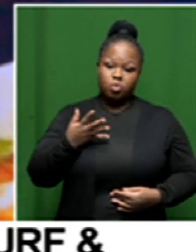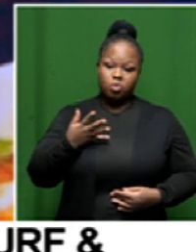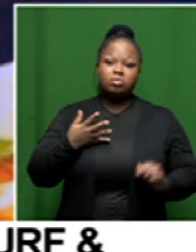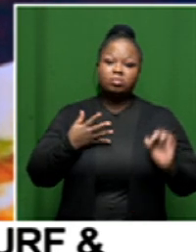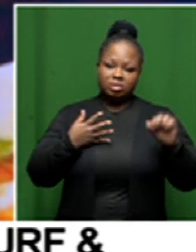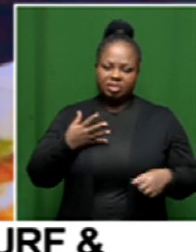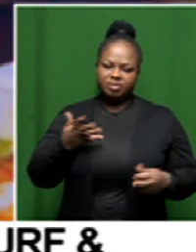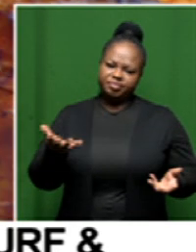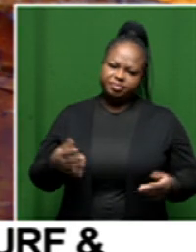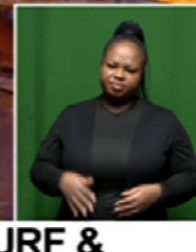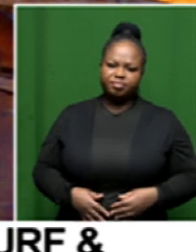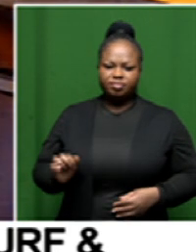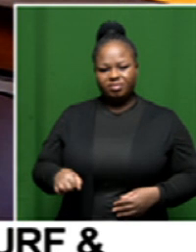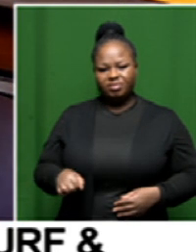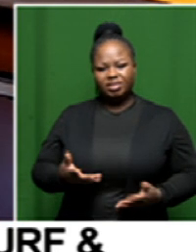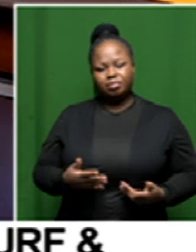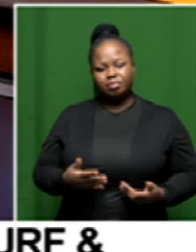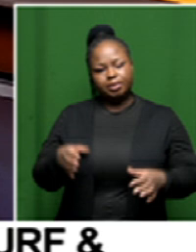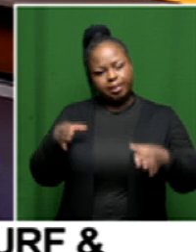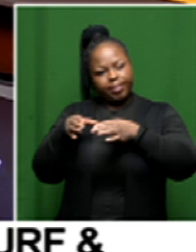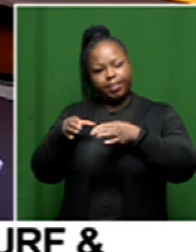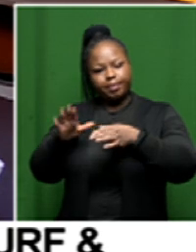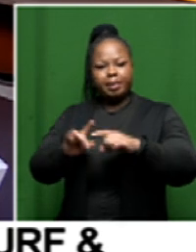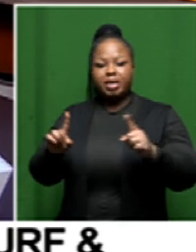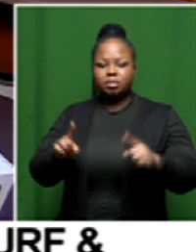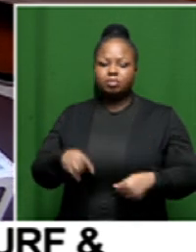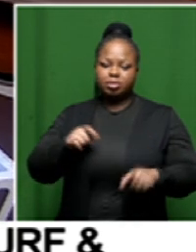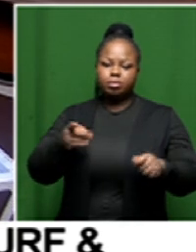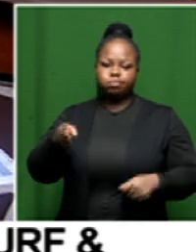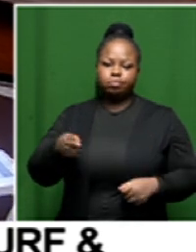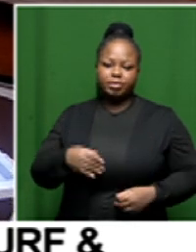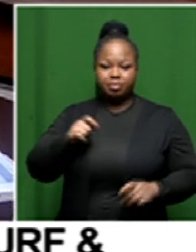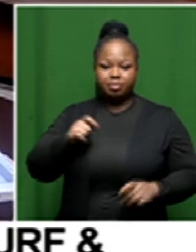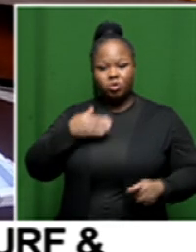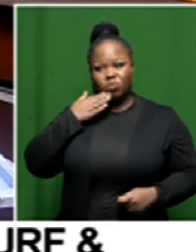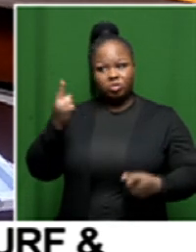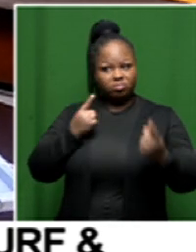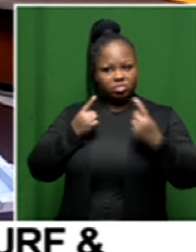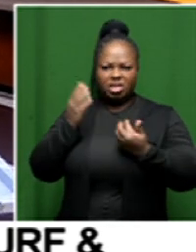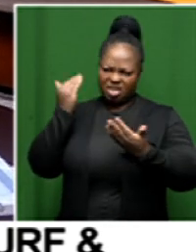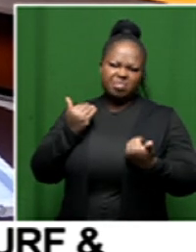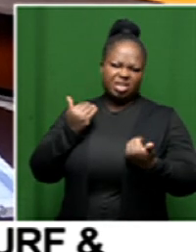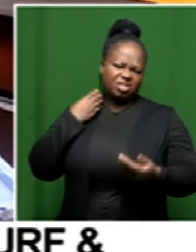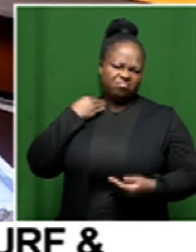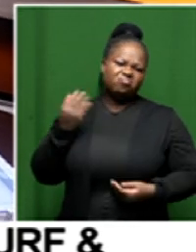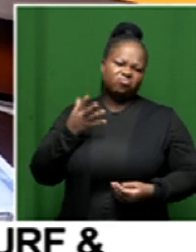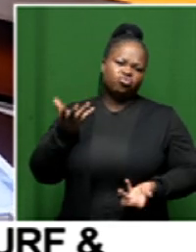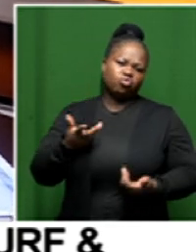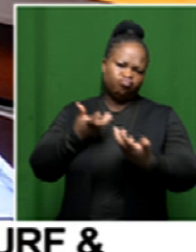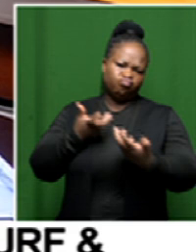instances? It's obviously a niche market, you know. I think the guys that do come actually do expect the pricing that we